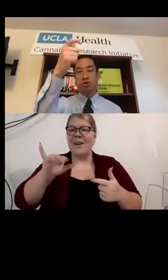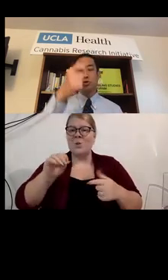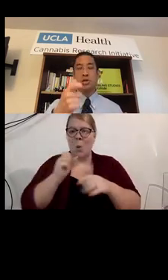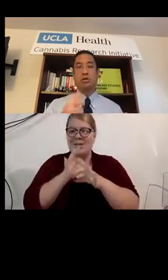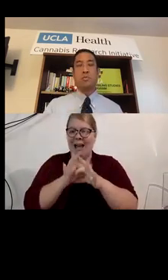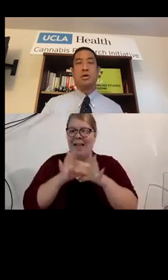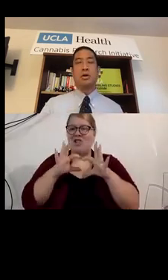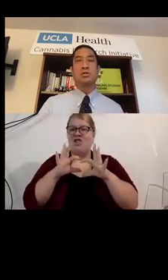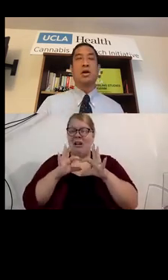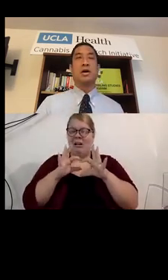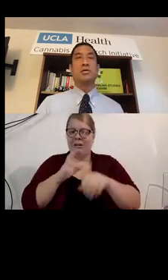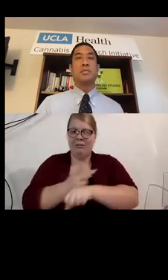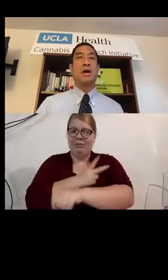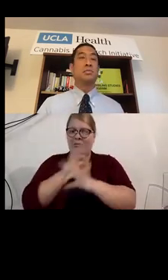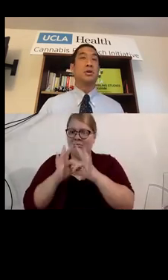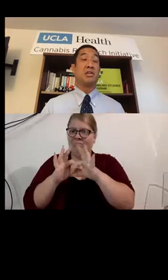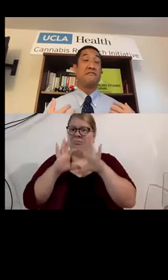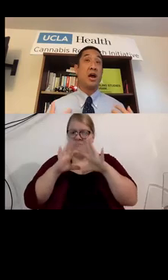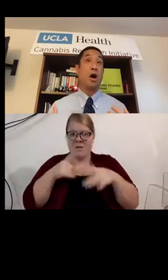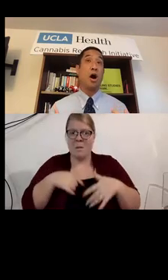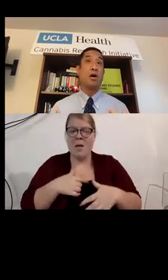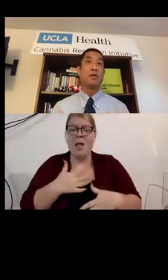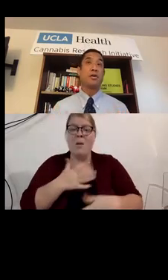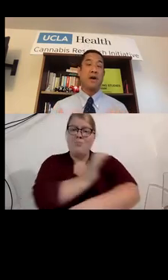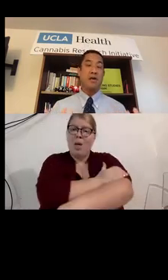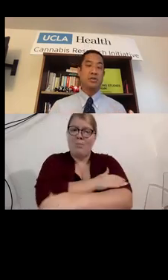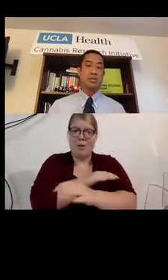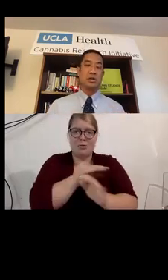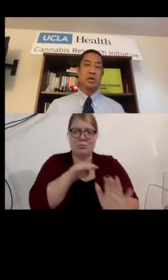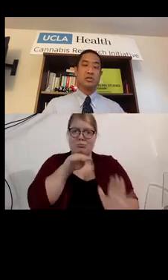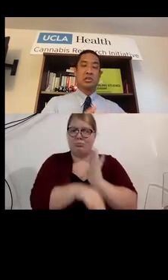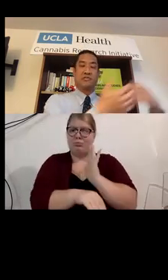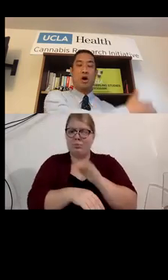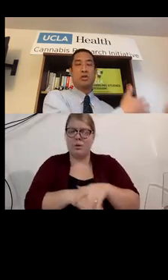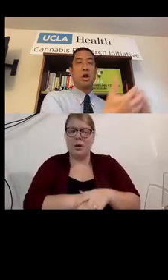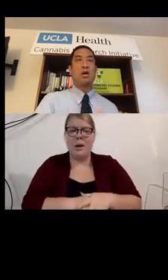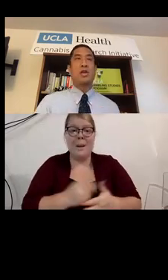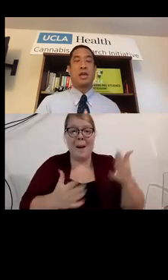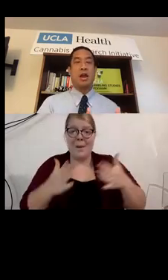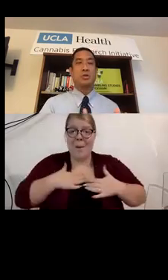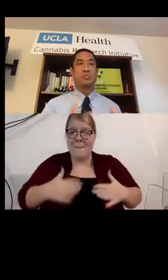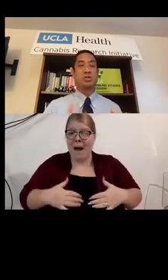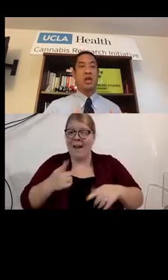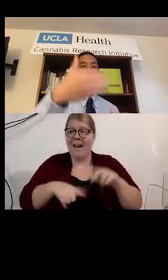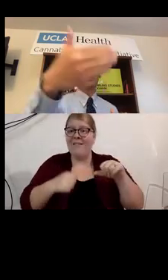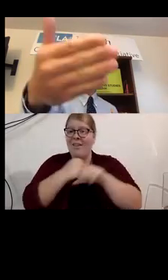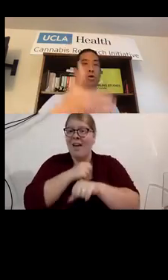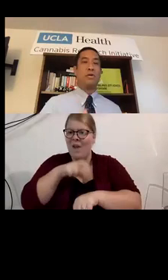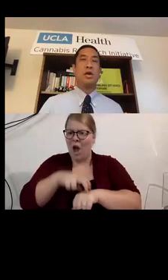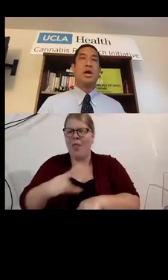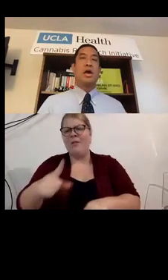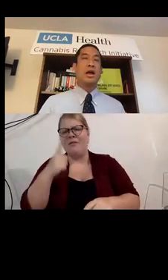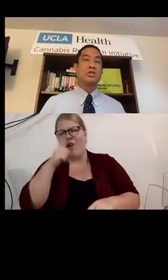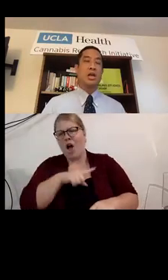potentially reducing your abilities, your body's ability to fight off viruses. There's this false narrative that cannabis protects you from